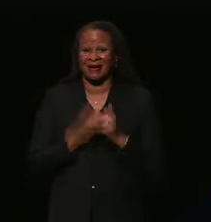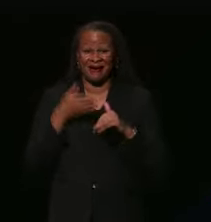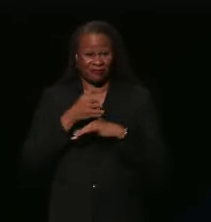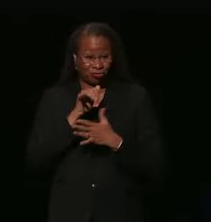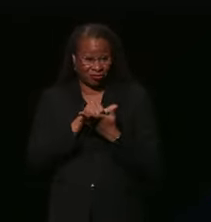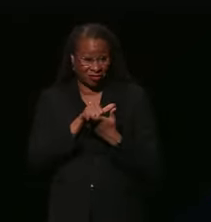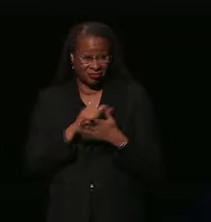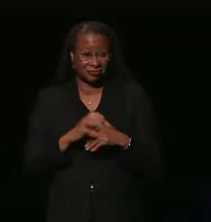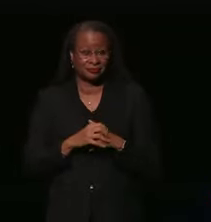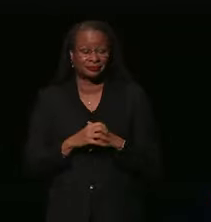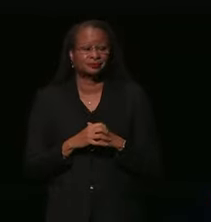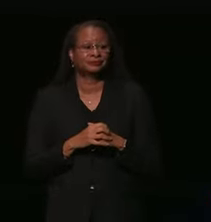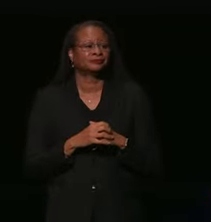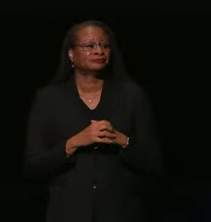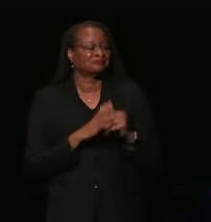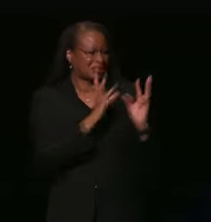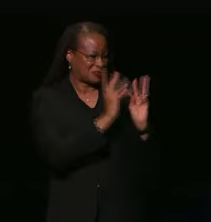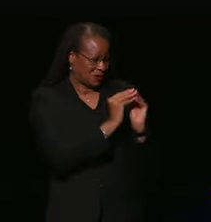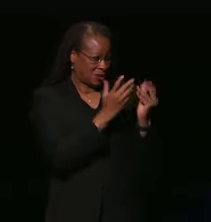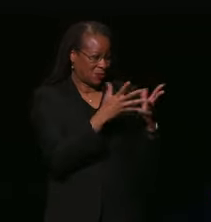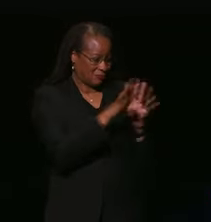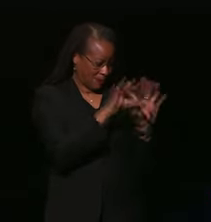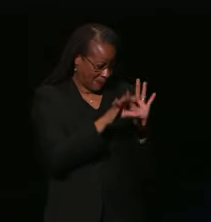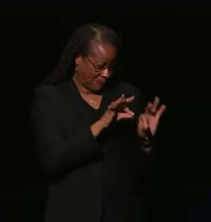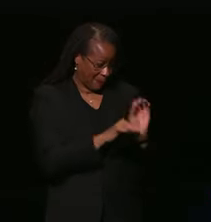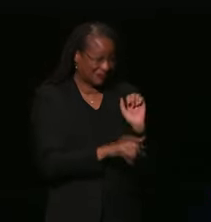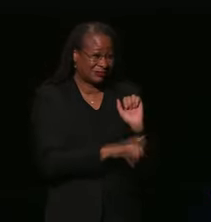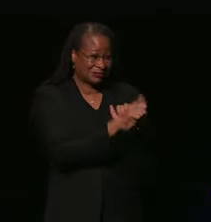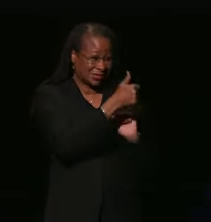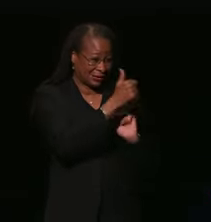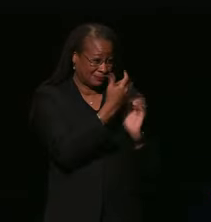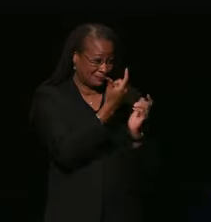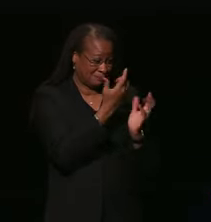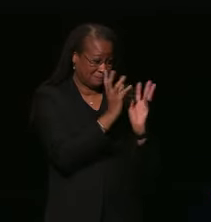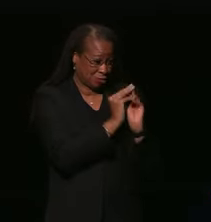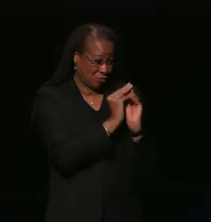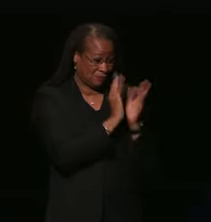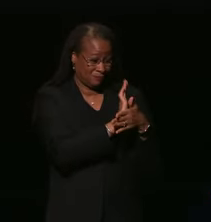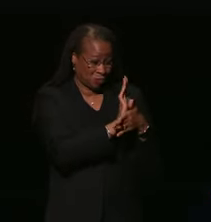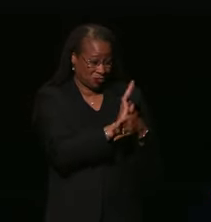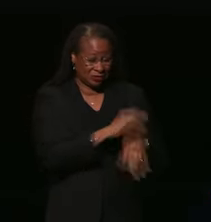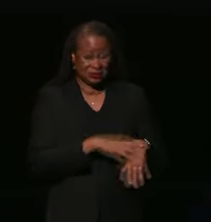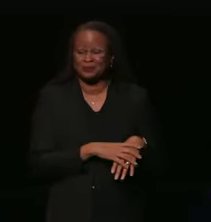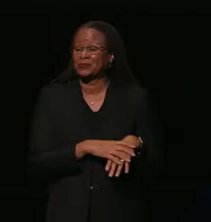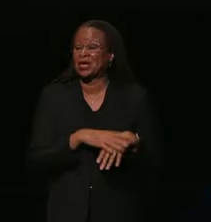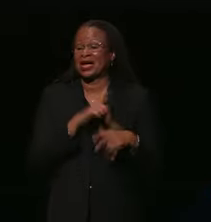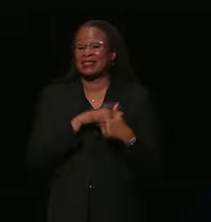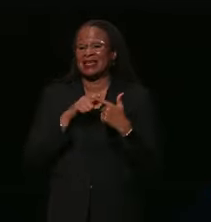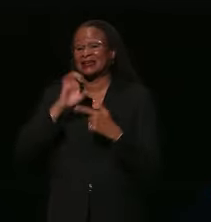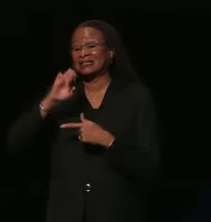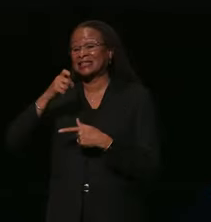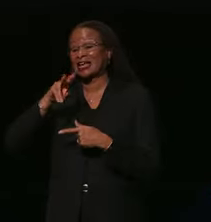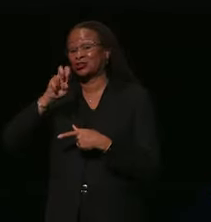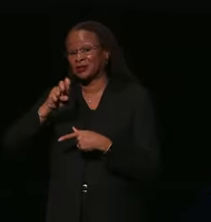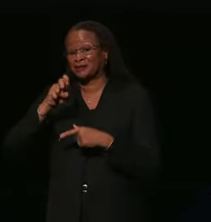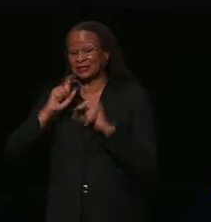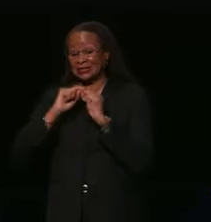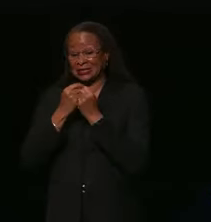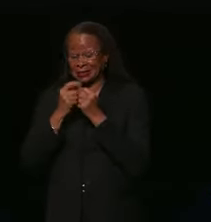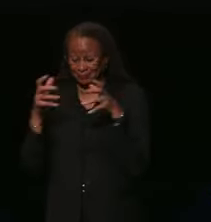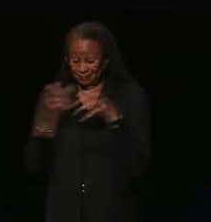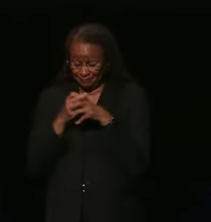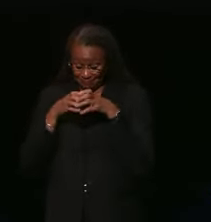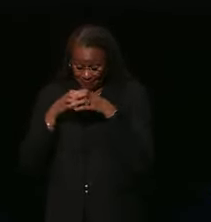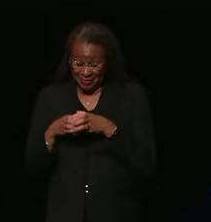Following that meeting of the 10 movies, the executive committee gets together and we have to decide and determine